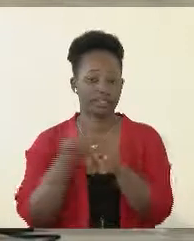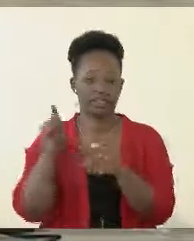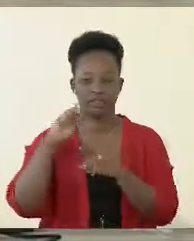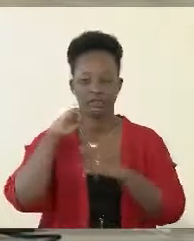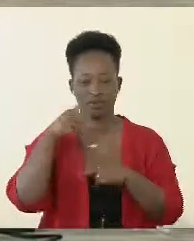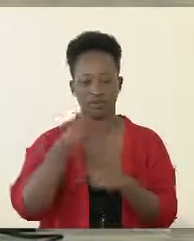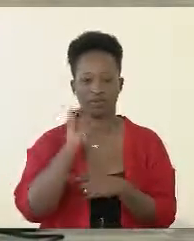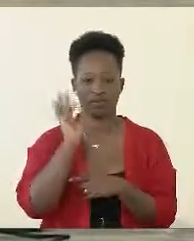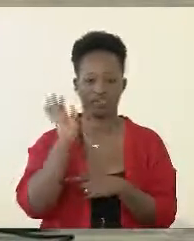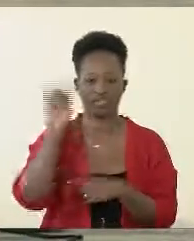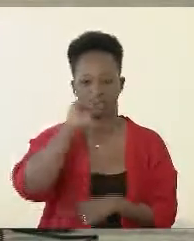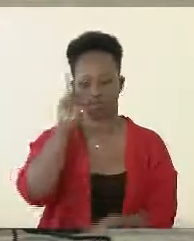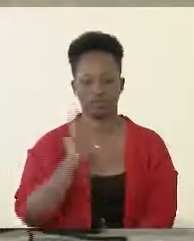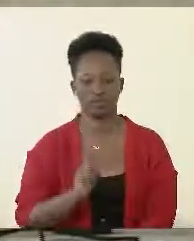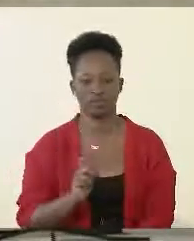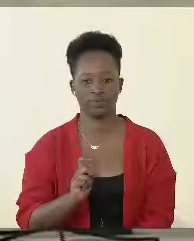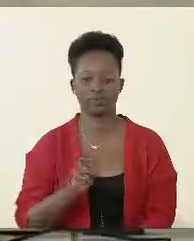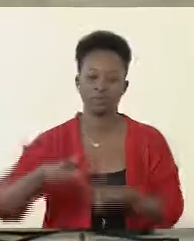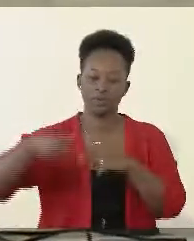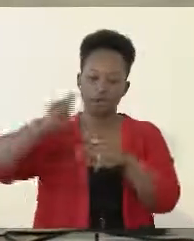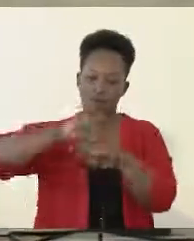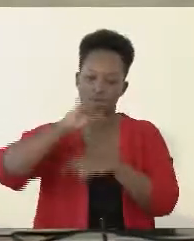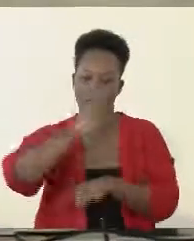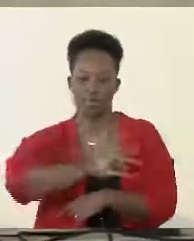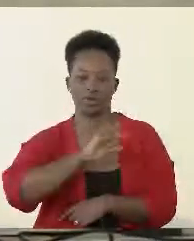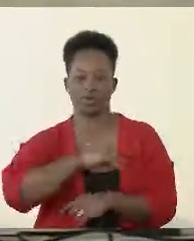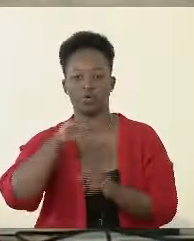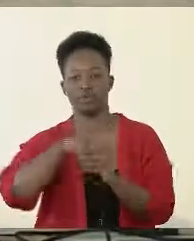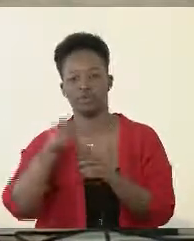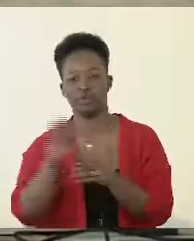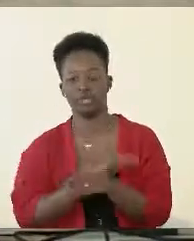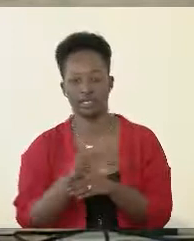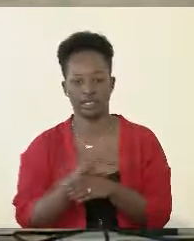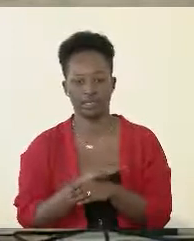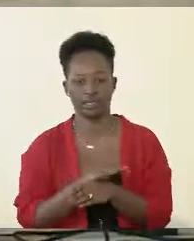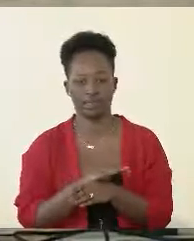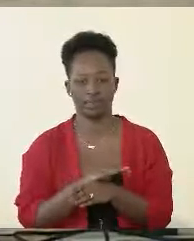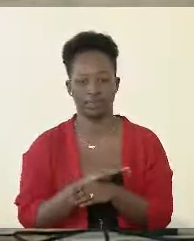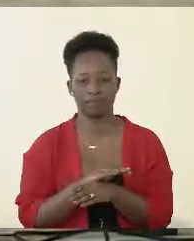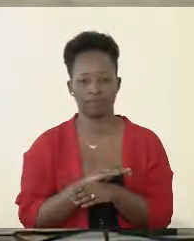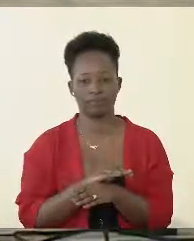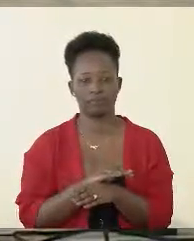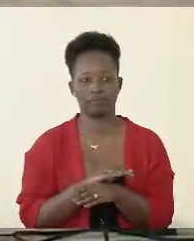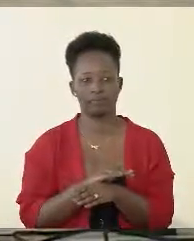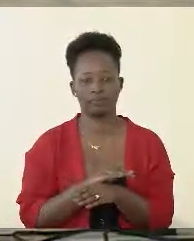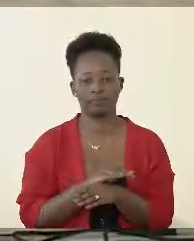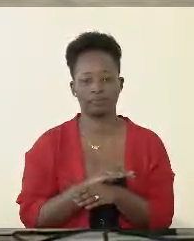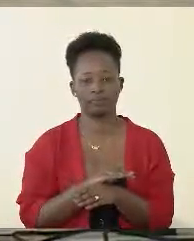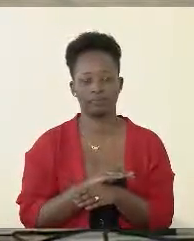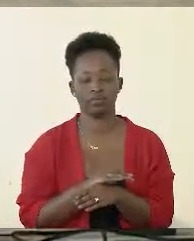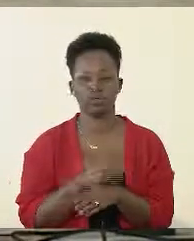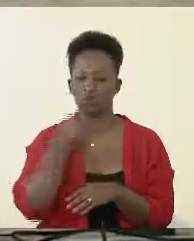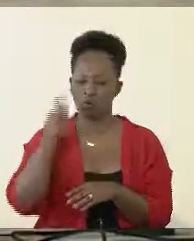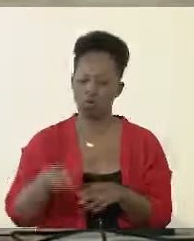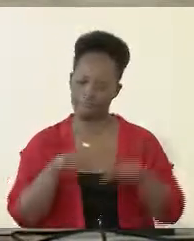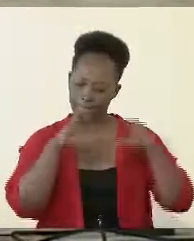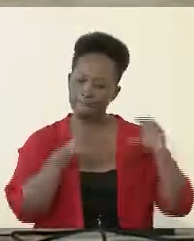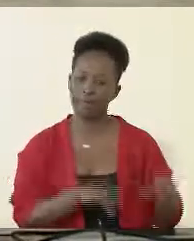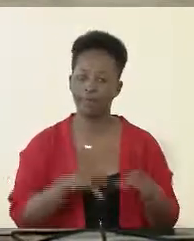of that question, to maximize profits in the business. Many people would struggle to grow and expand their